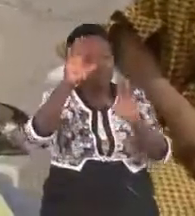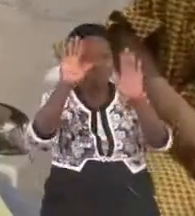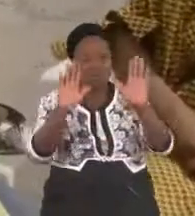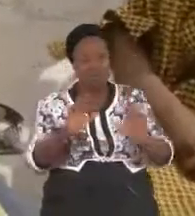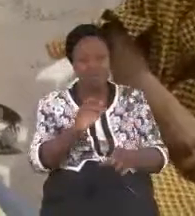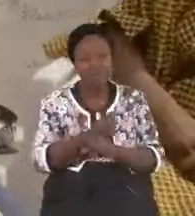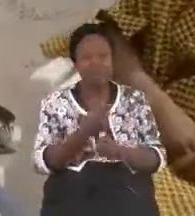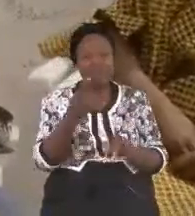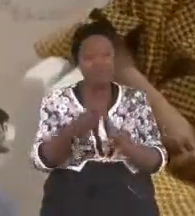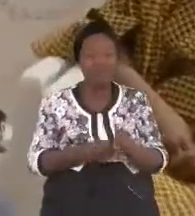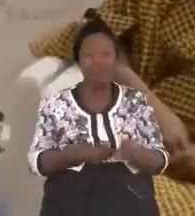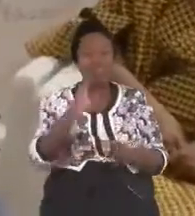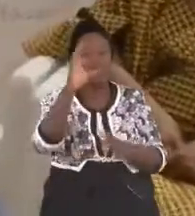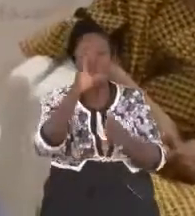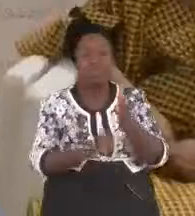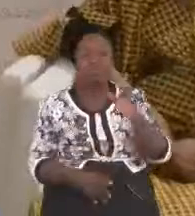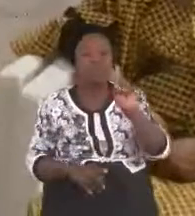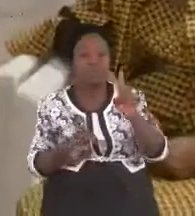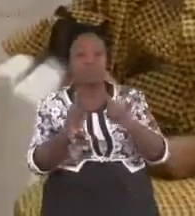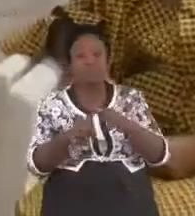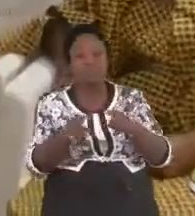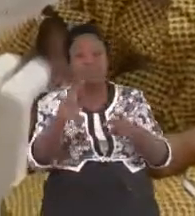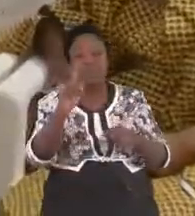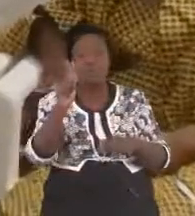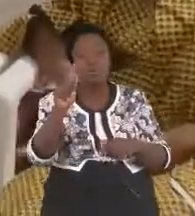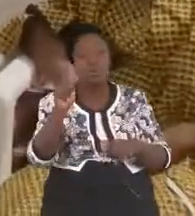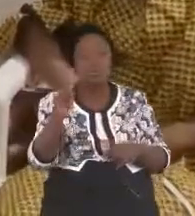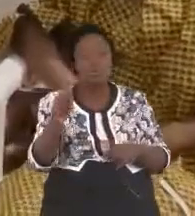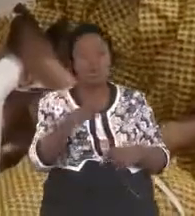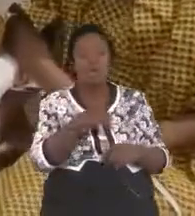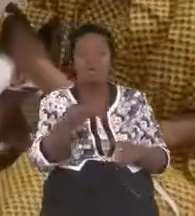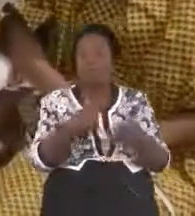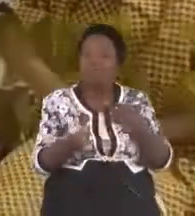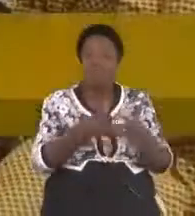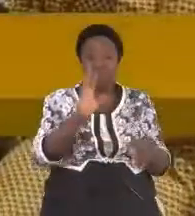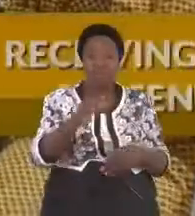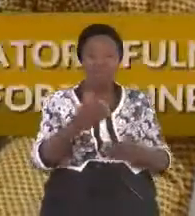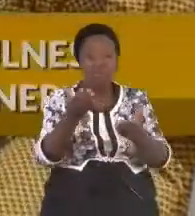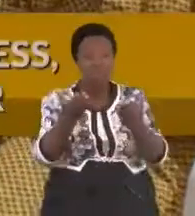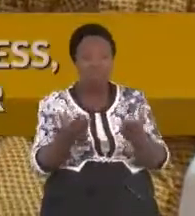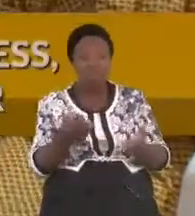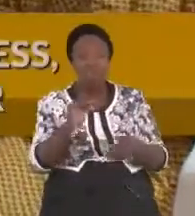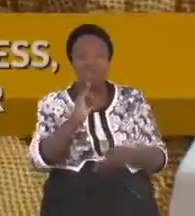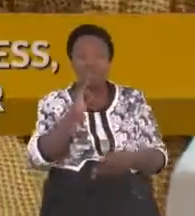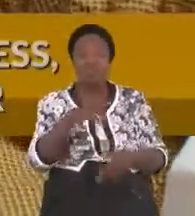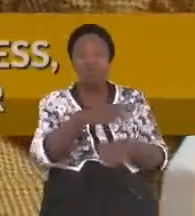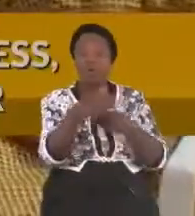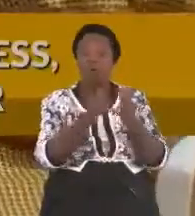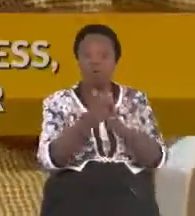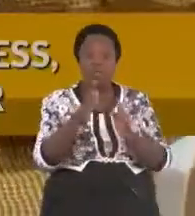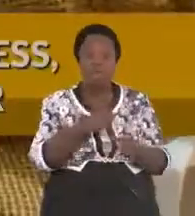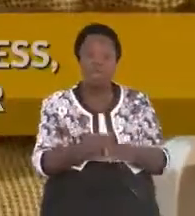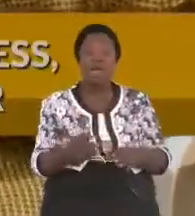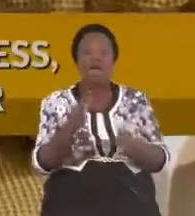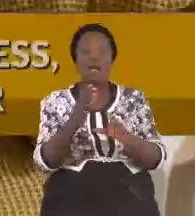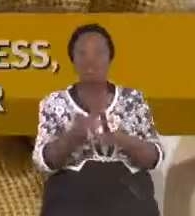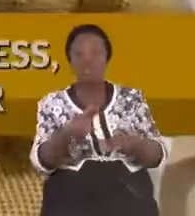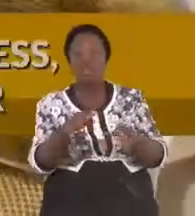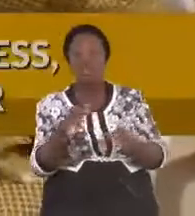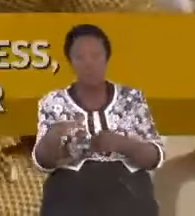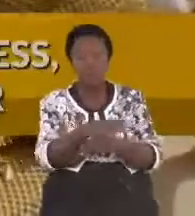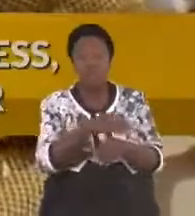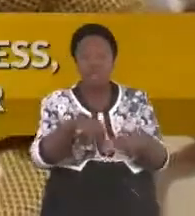chapter 21. And whatever your need is, all those needs are covered in all those chapters. We've